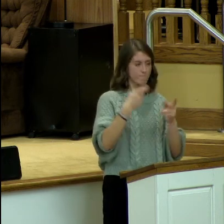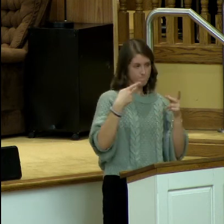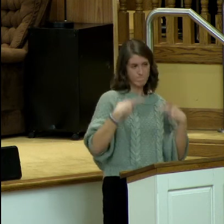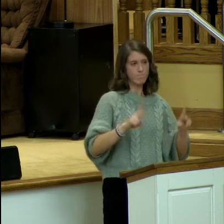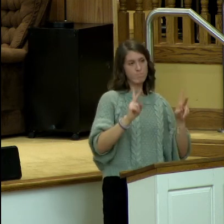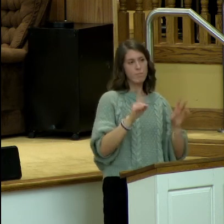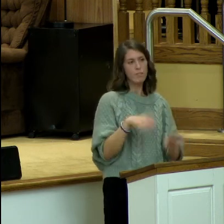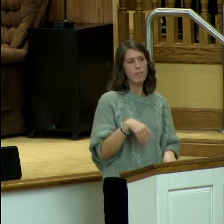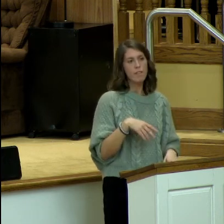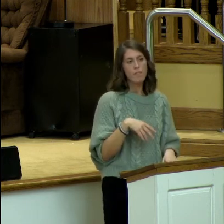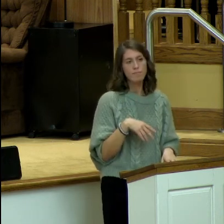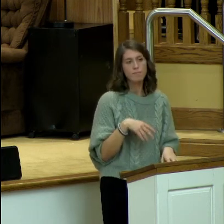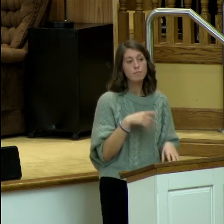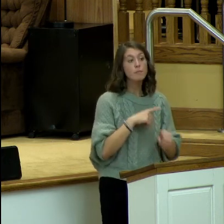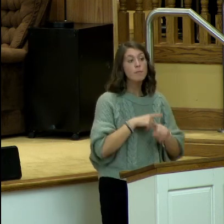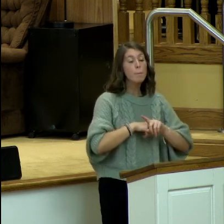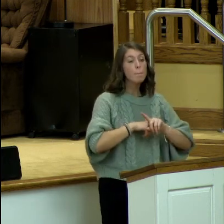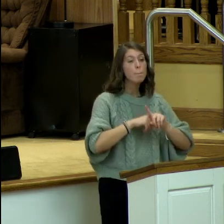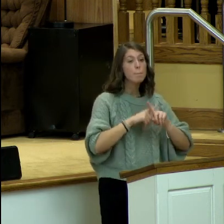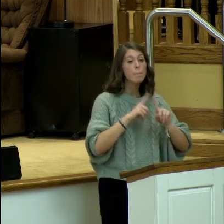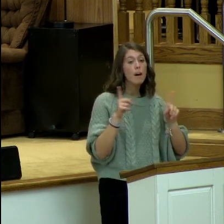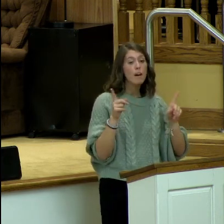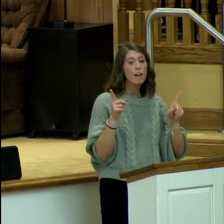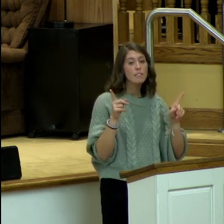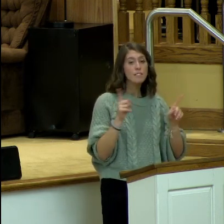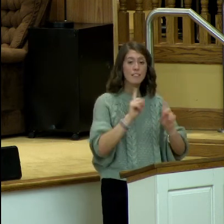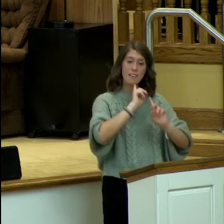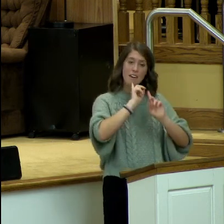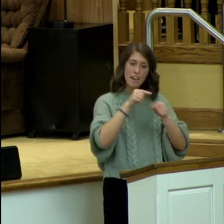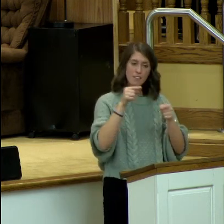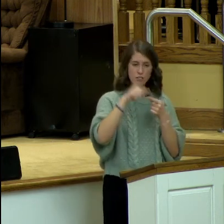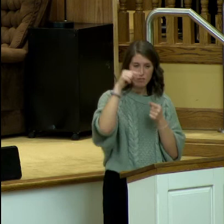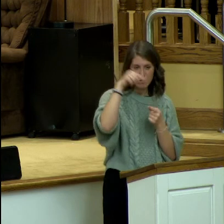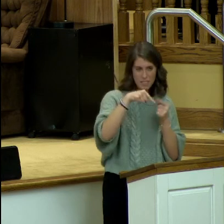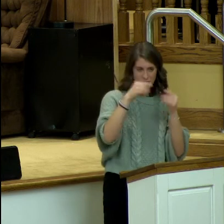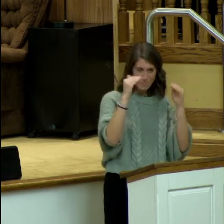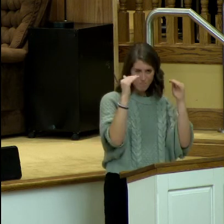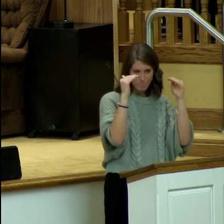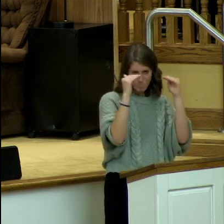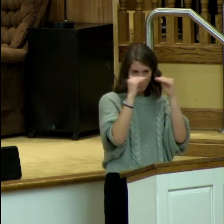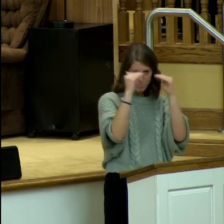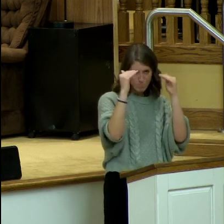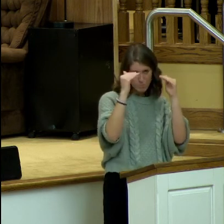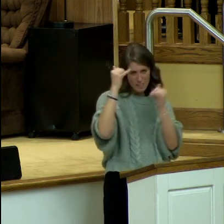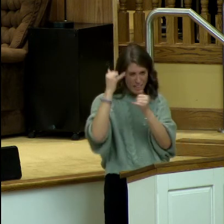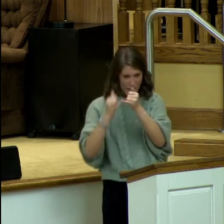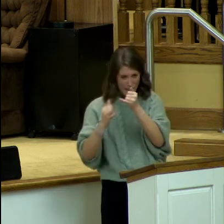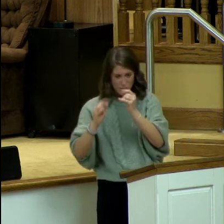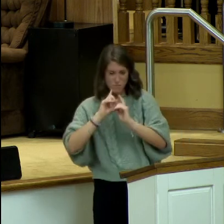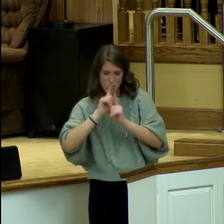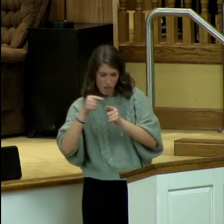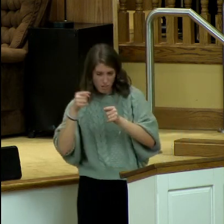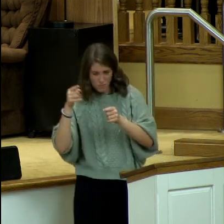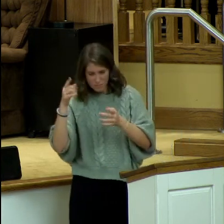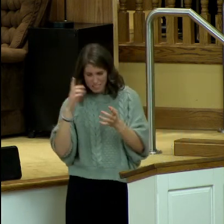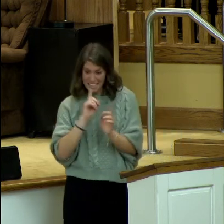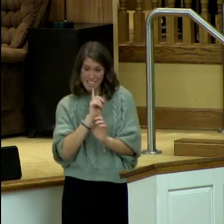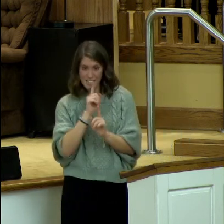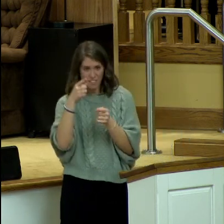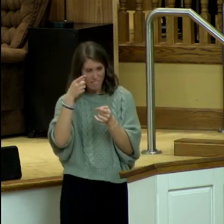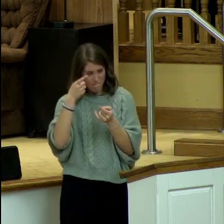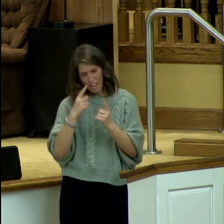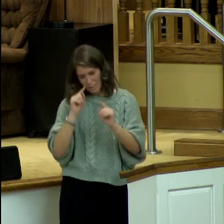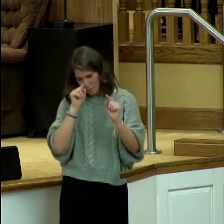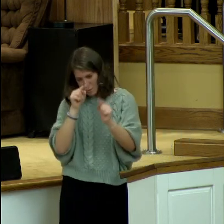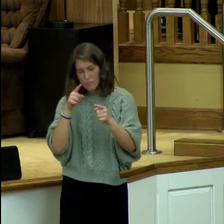qualified. But the answer to this equation, or the end result, or the solution to this particular equation is the final